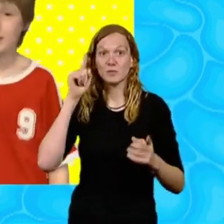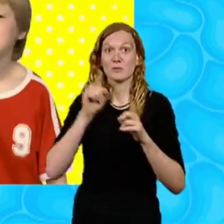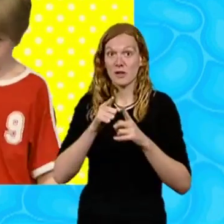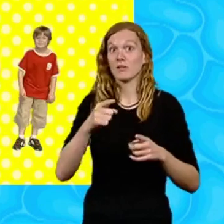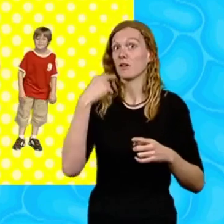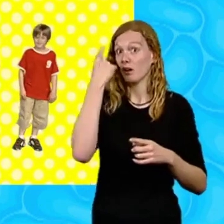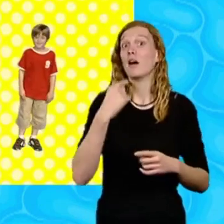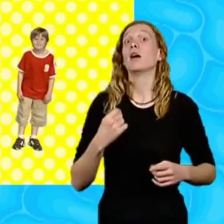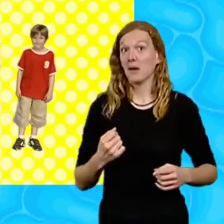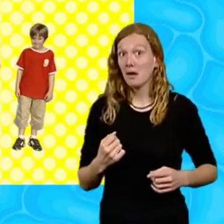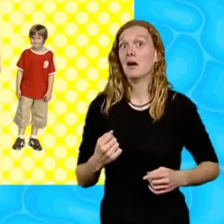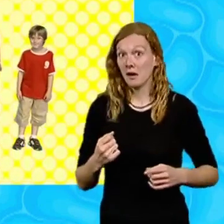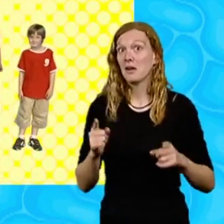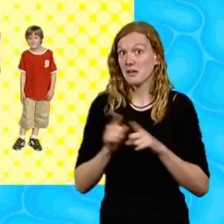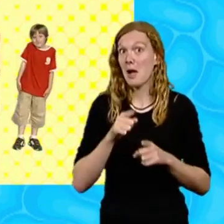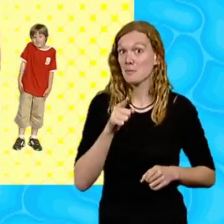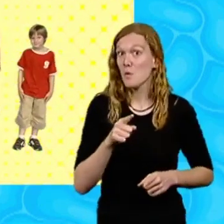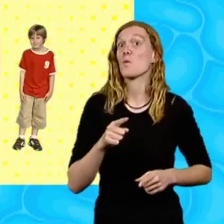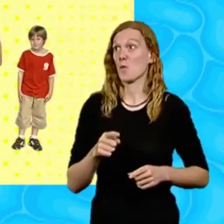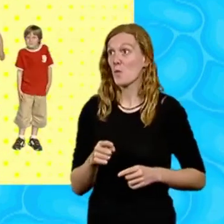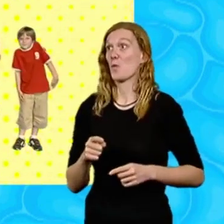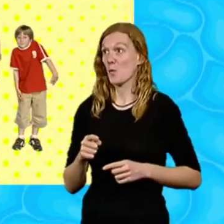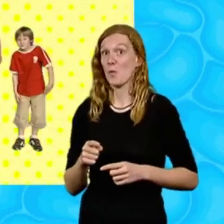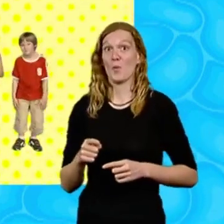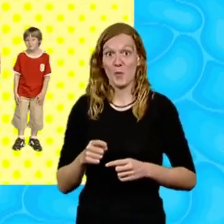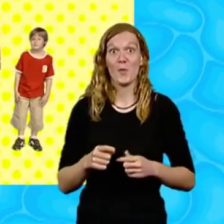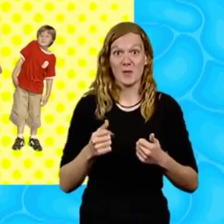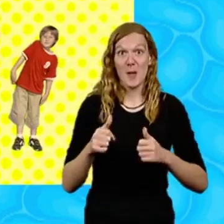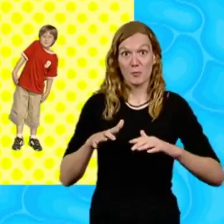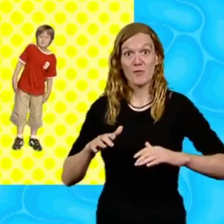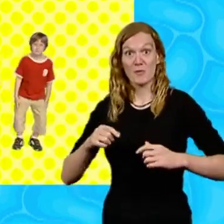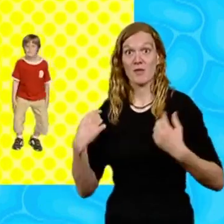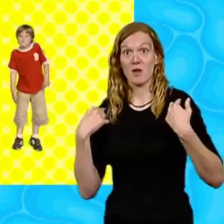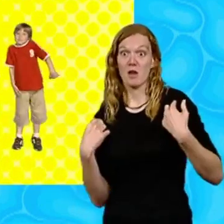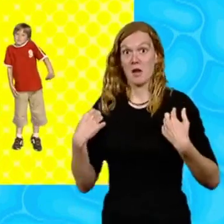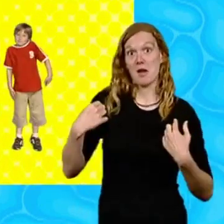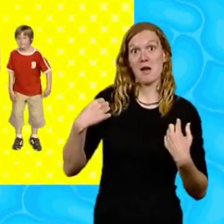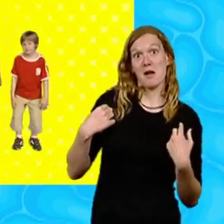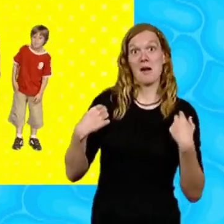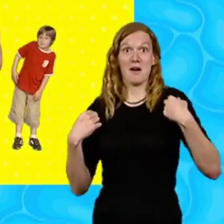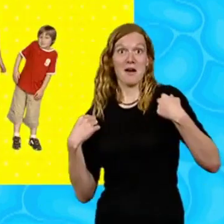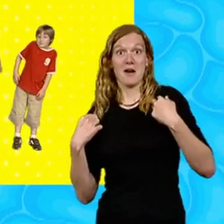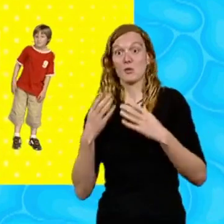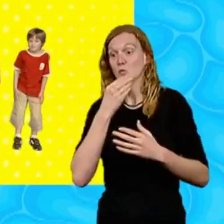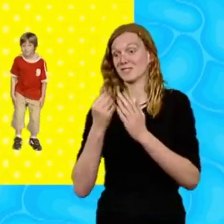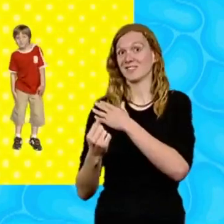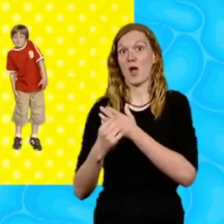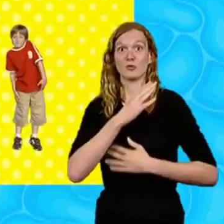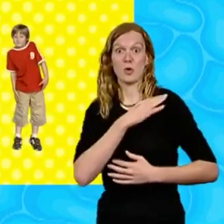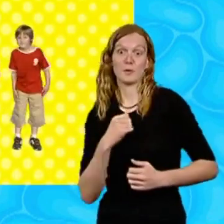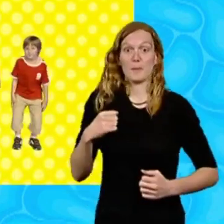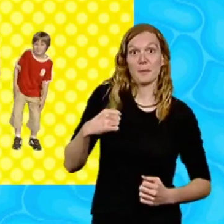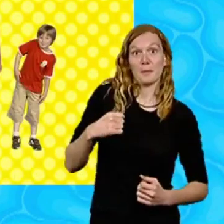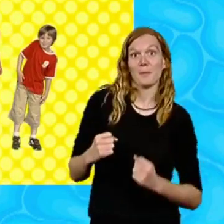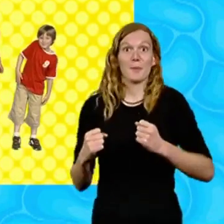it's moving now. It's in my shoulders. Ooh, is it in your shoulders too? I can just feel it